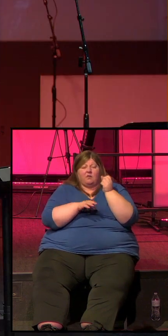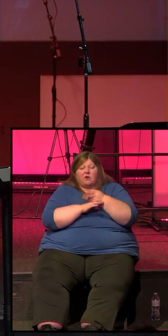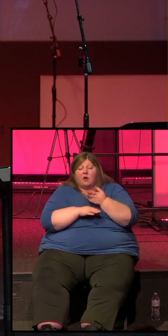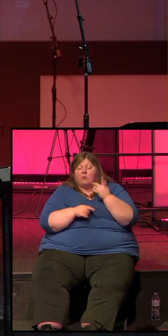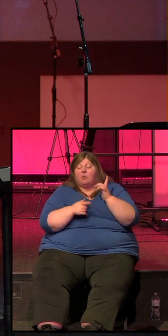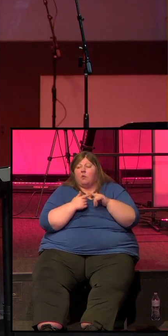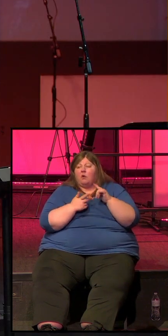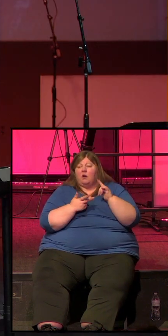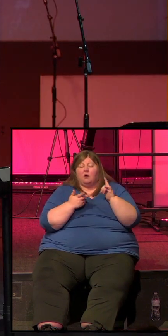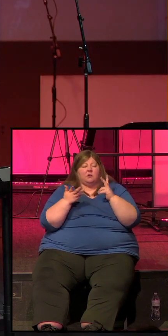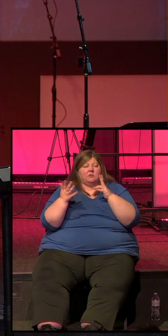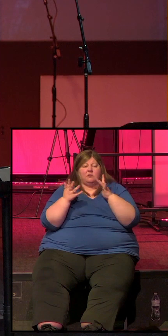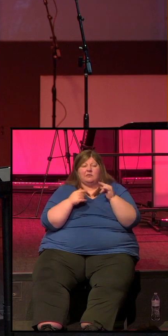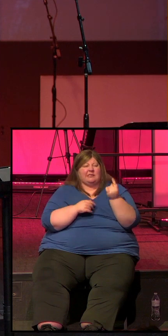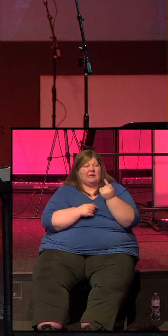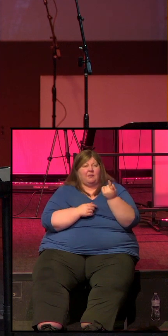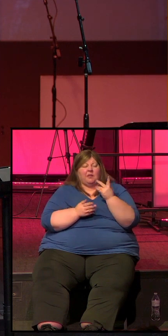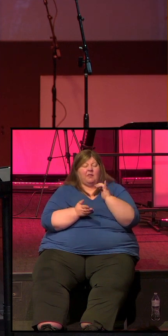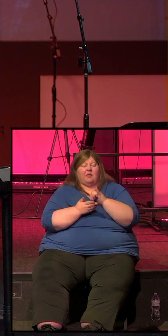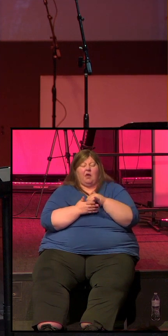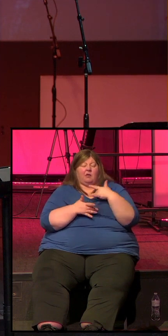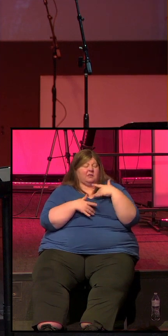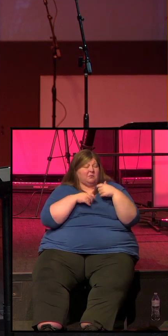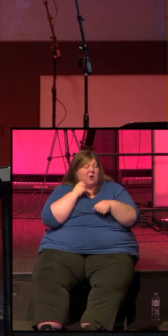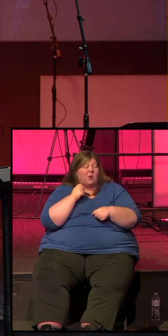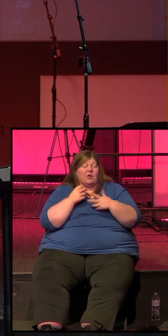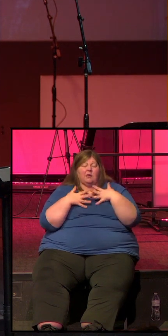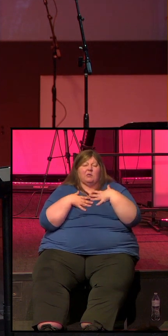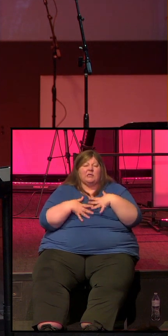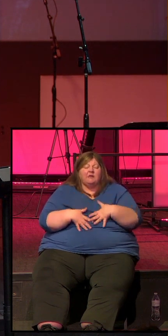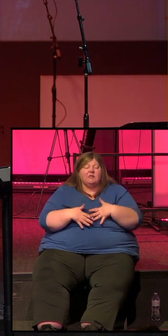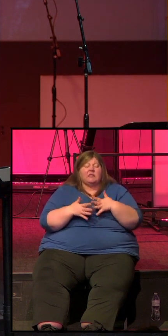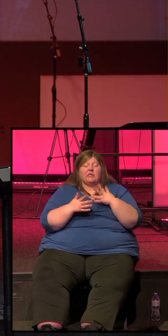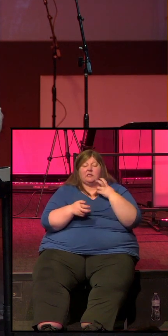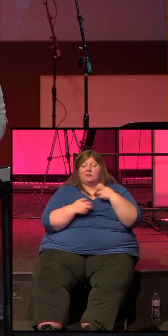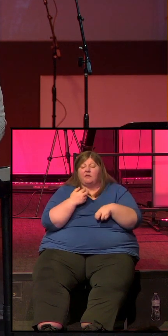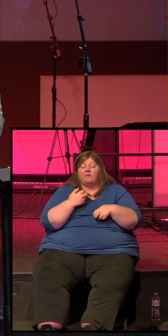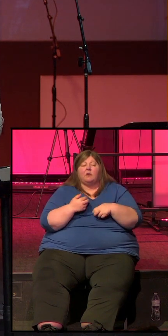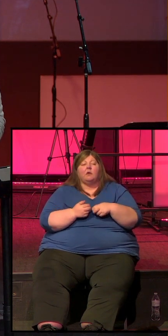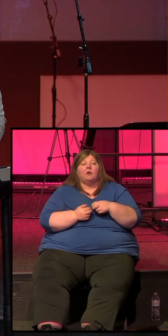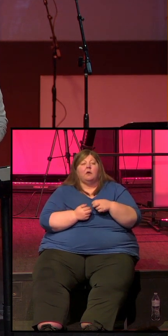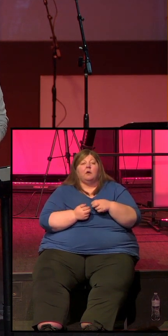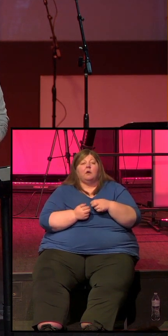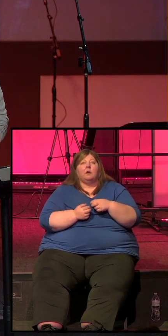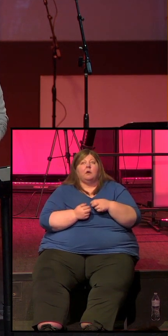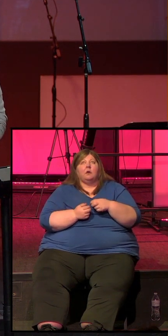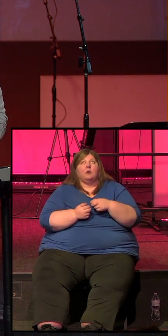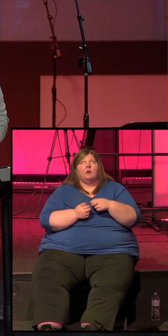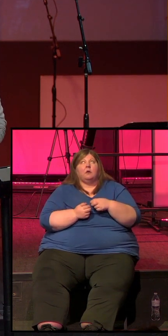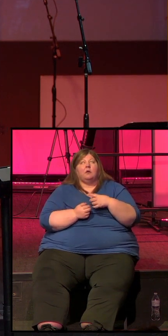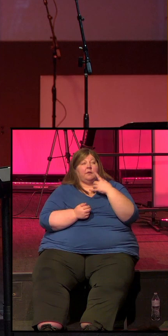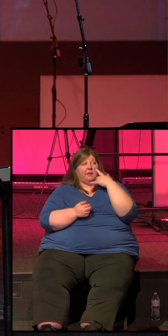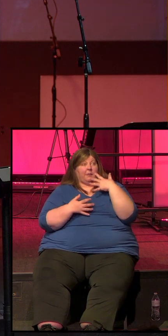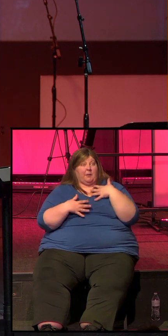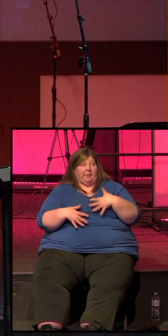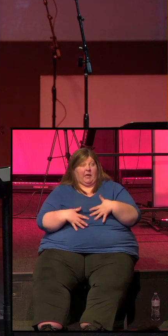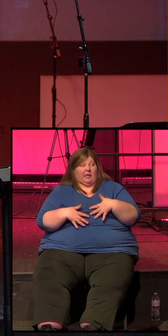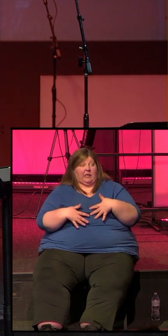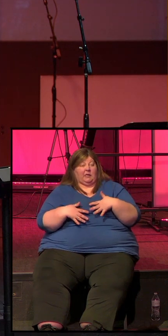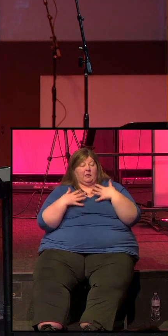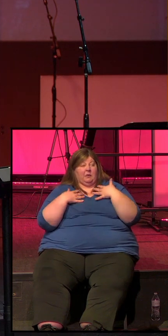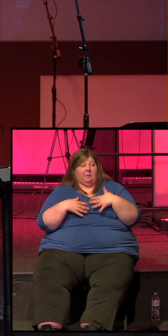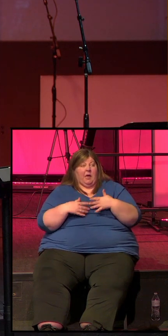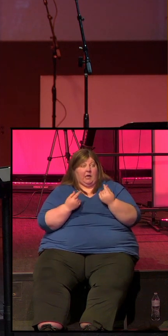trying to work through something that is broken or devastating or difficult. I mean, when you think about your body, what your body